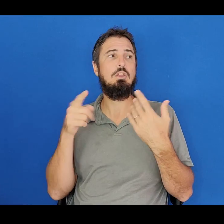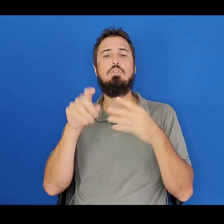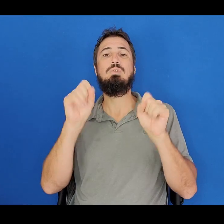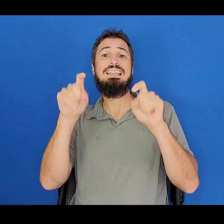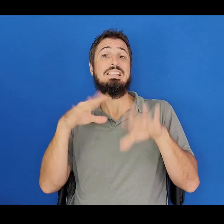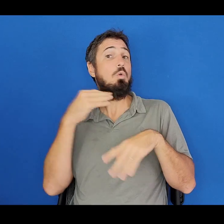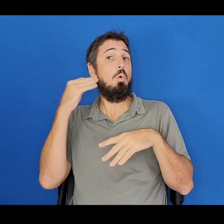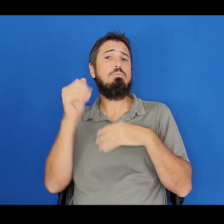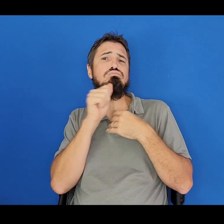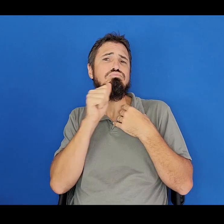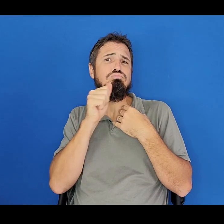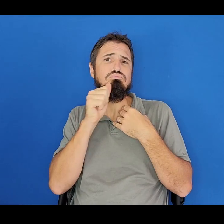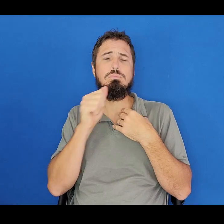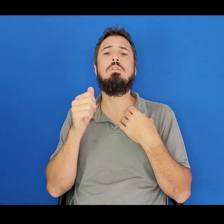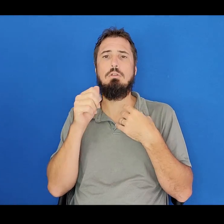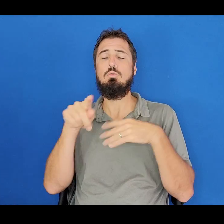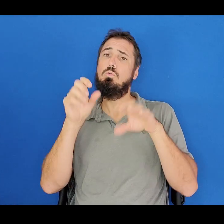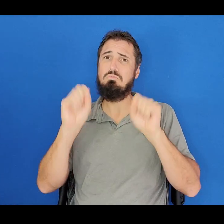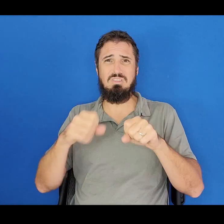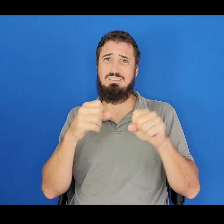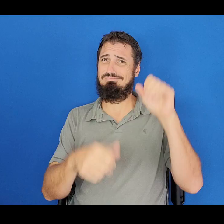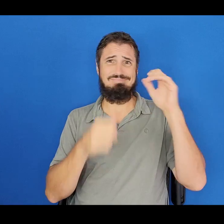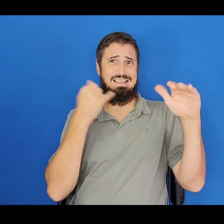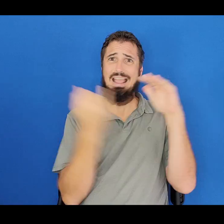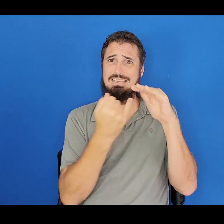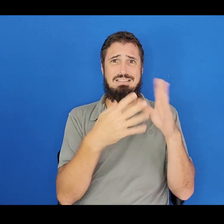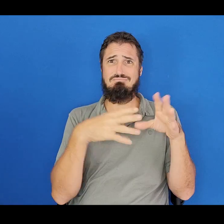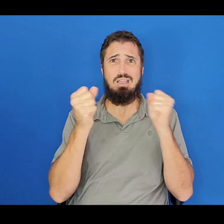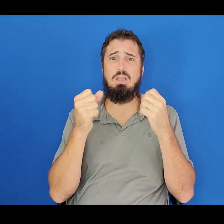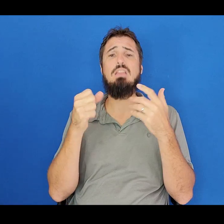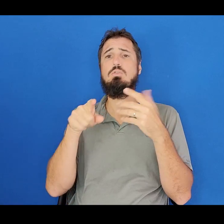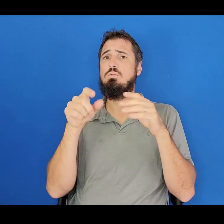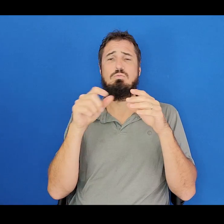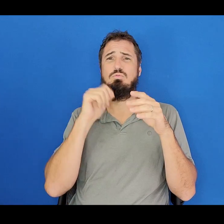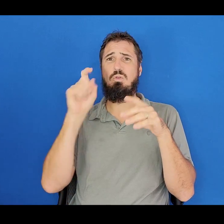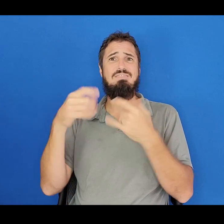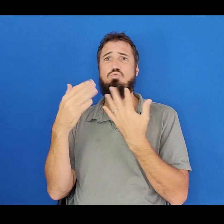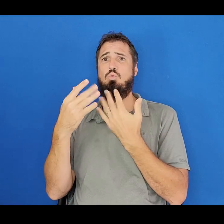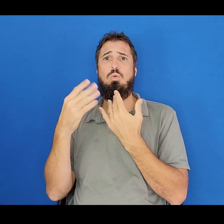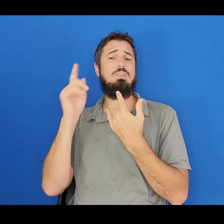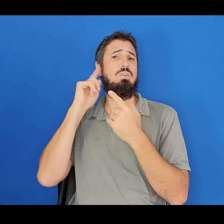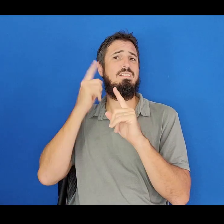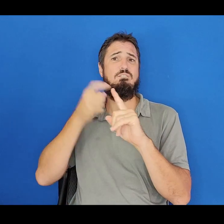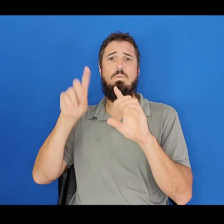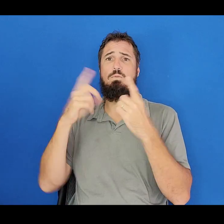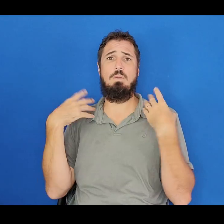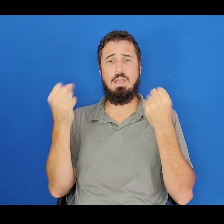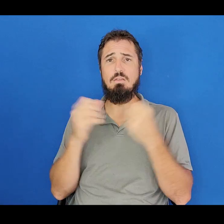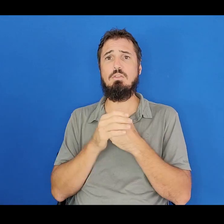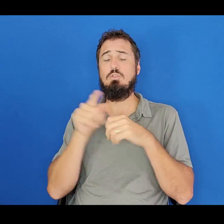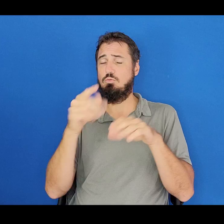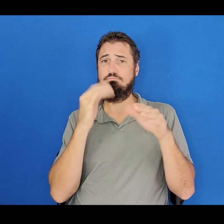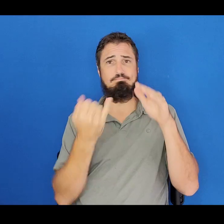home test lets you do the right thing without delay and without waiting to hear from the Department of Health. Isolate at home for 5